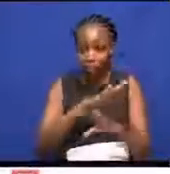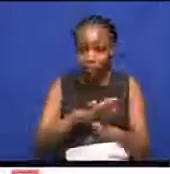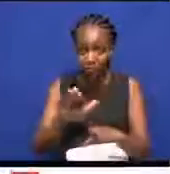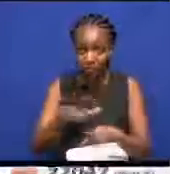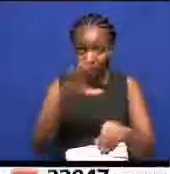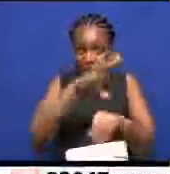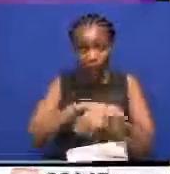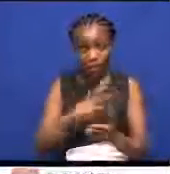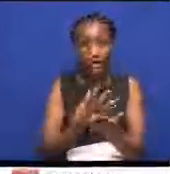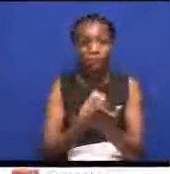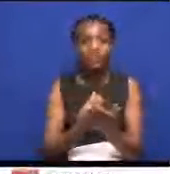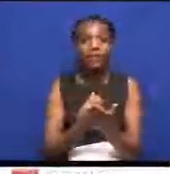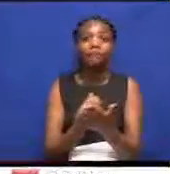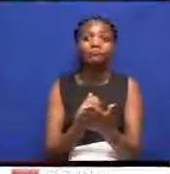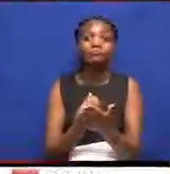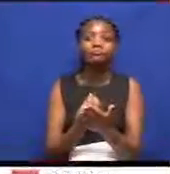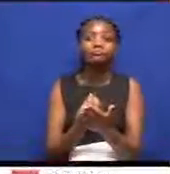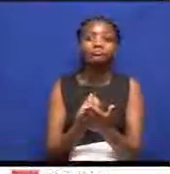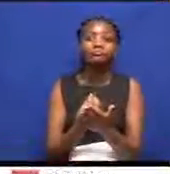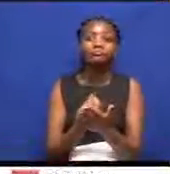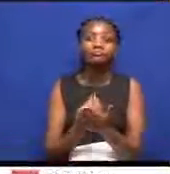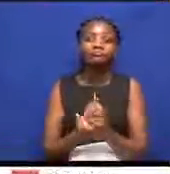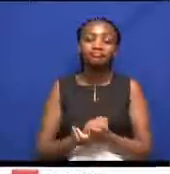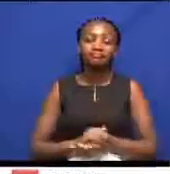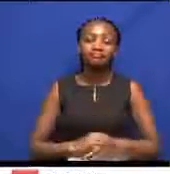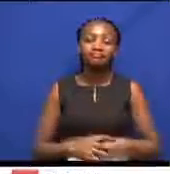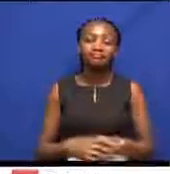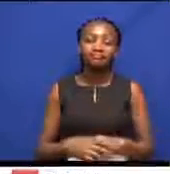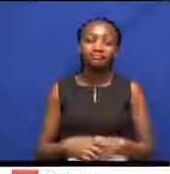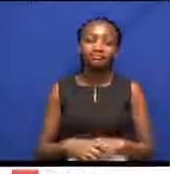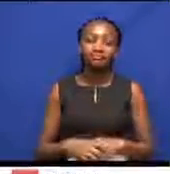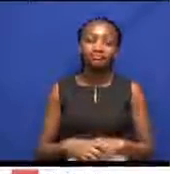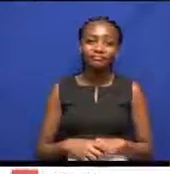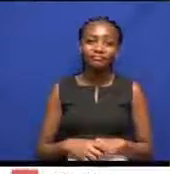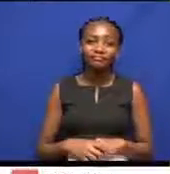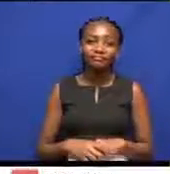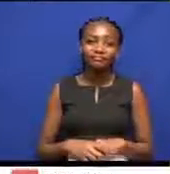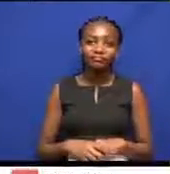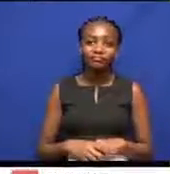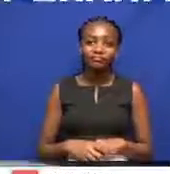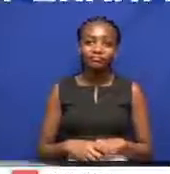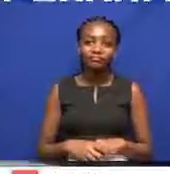increment of the pension fund. Andrew Kilemi for TV 47.